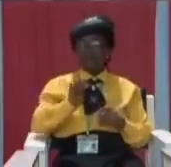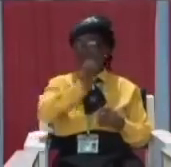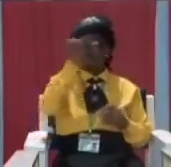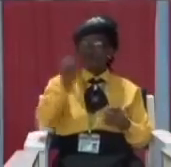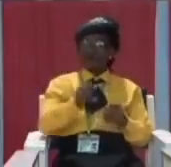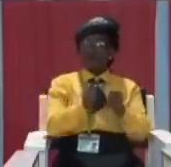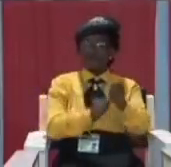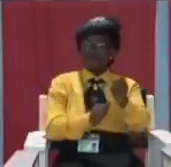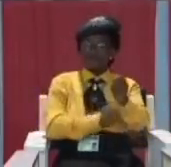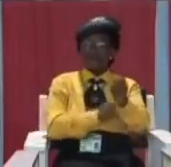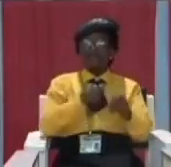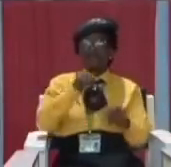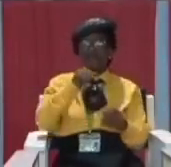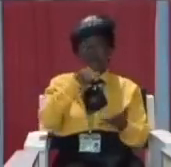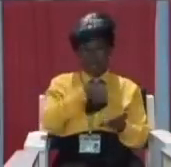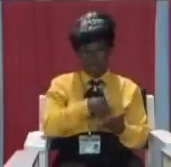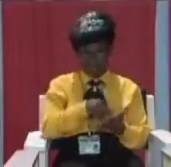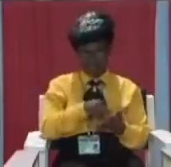Father Almighty God, I pray.